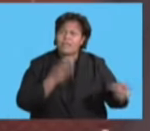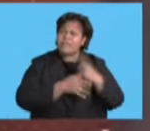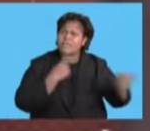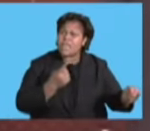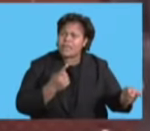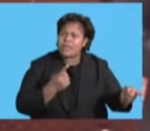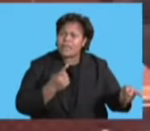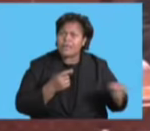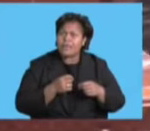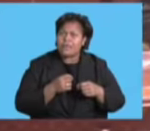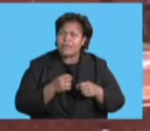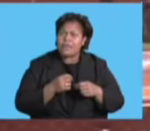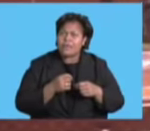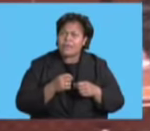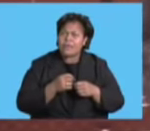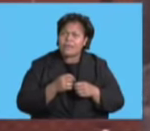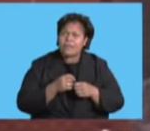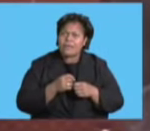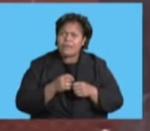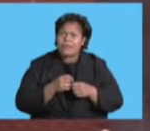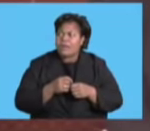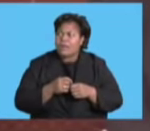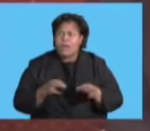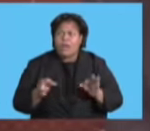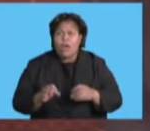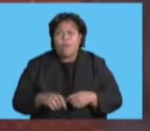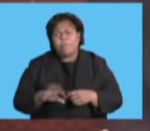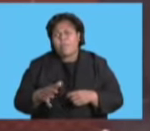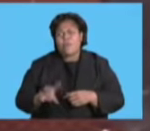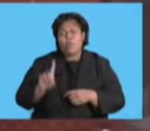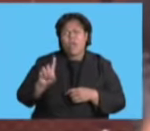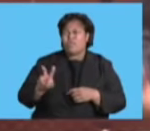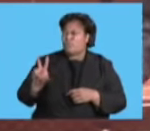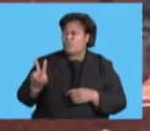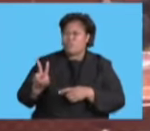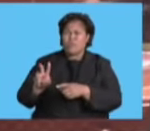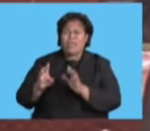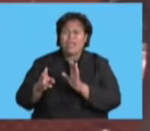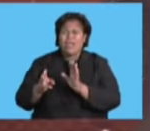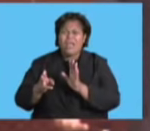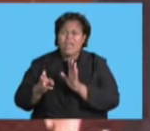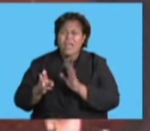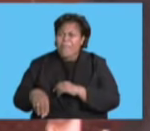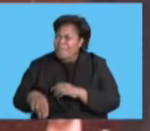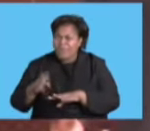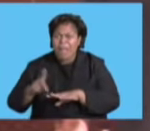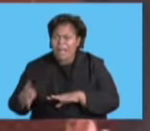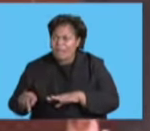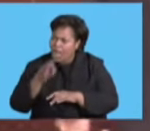except one or two MPs on government benches asking the PM to look at his own house.